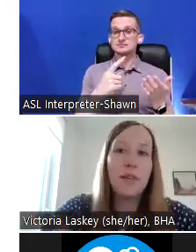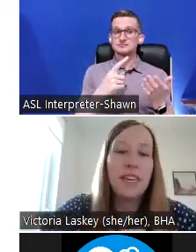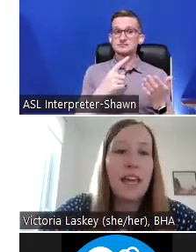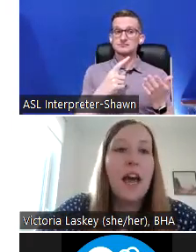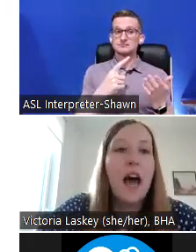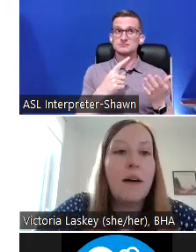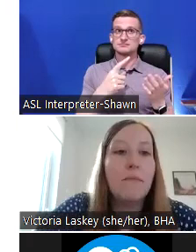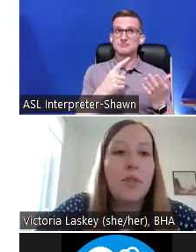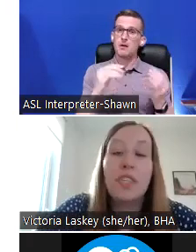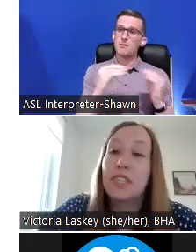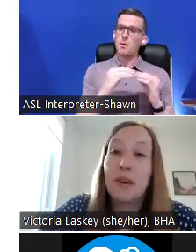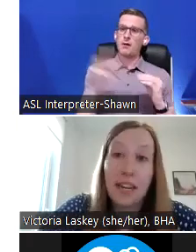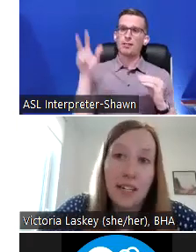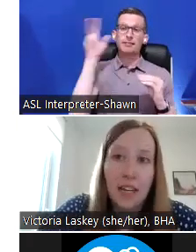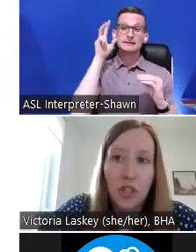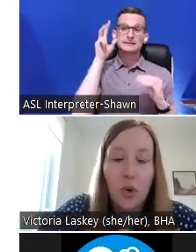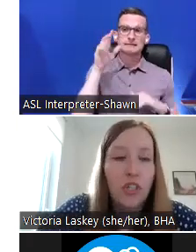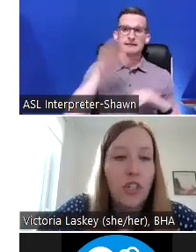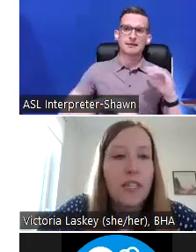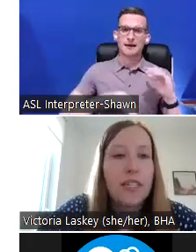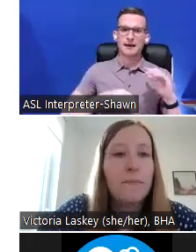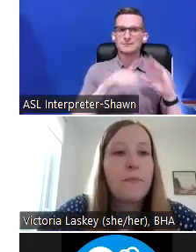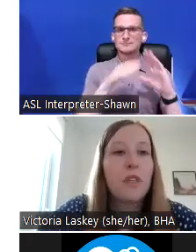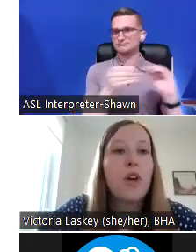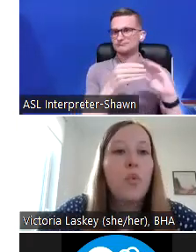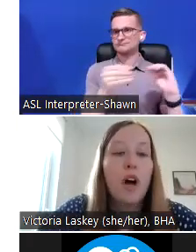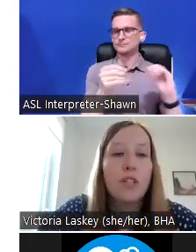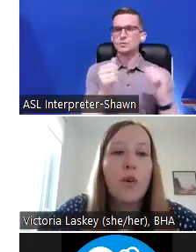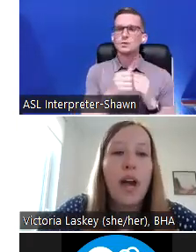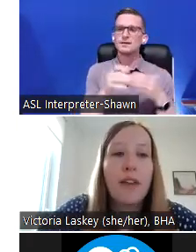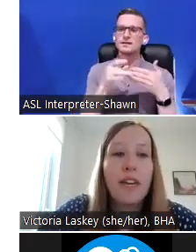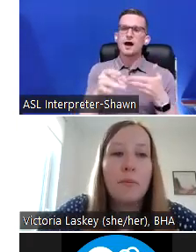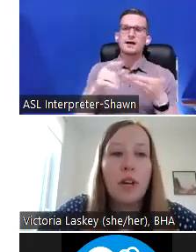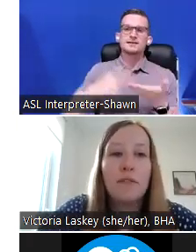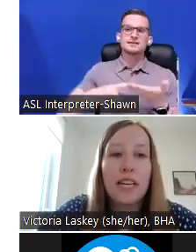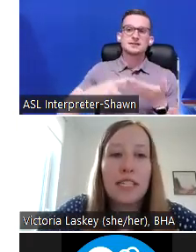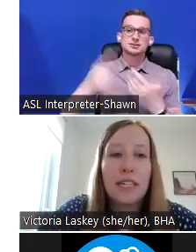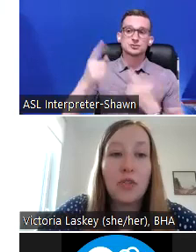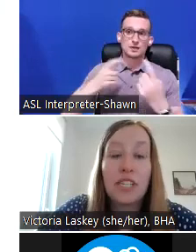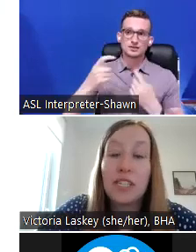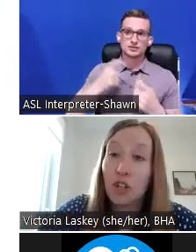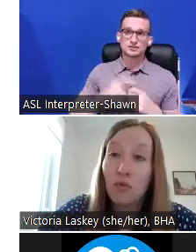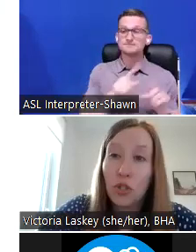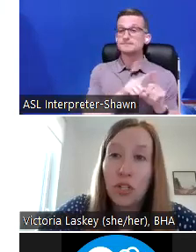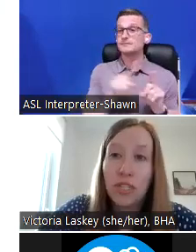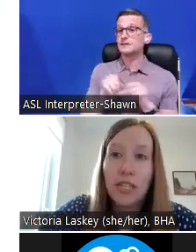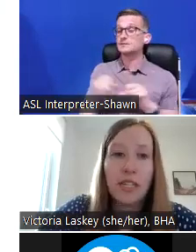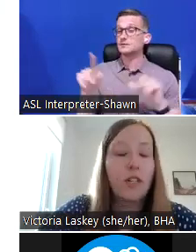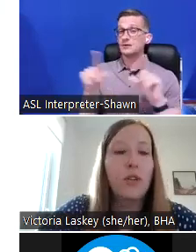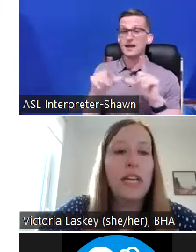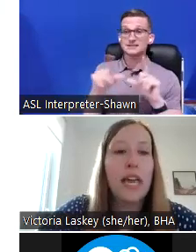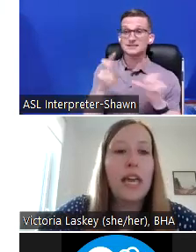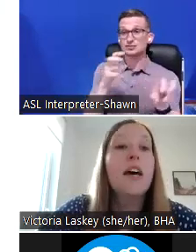than speaking, with some guided discussion questions. We also have a number of licensing transition